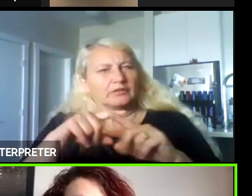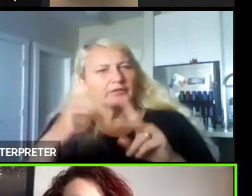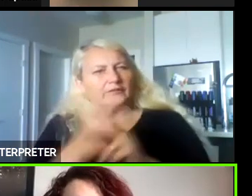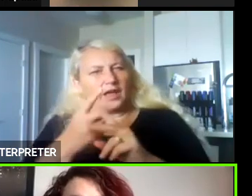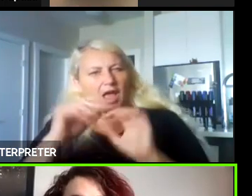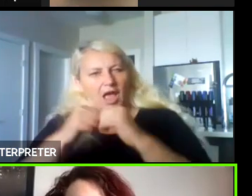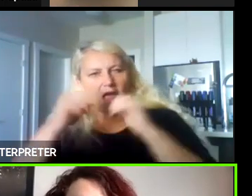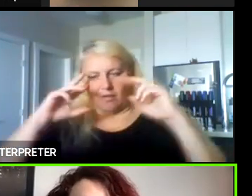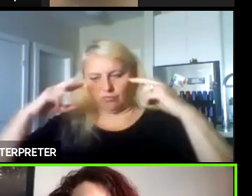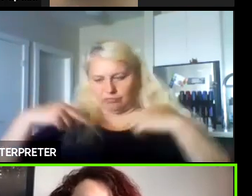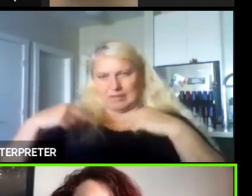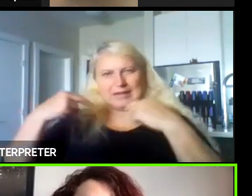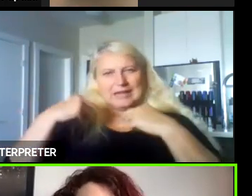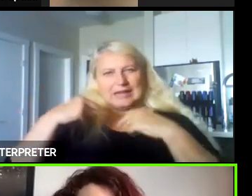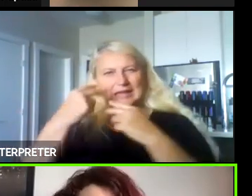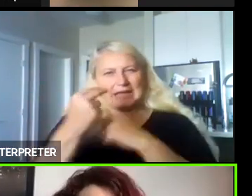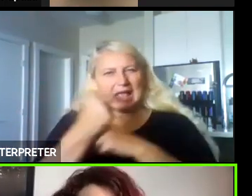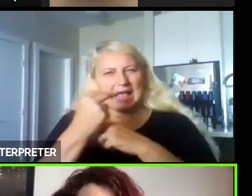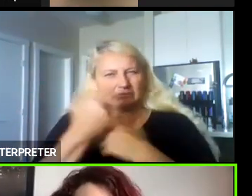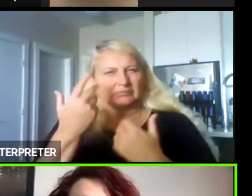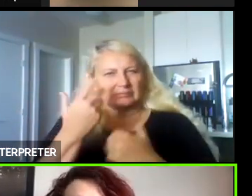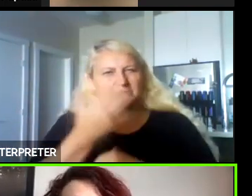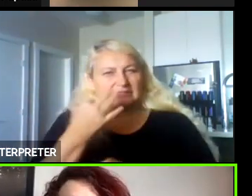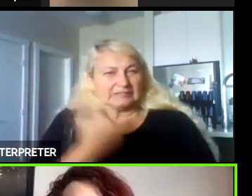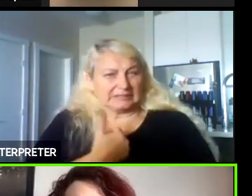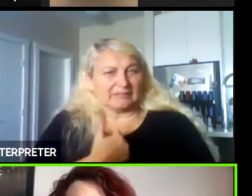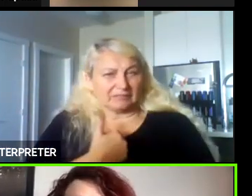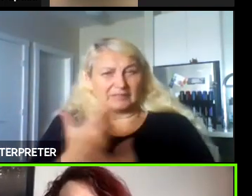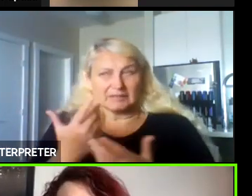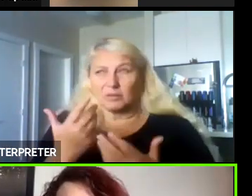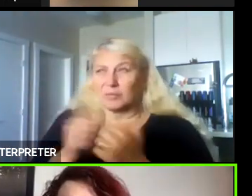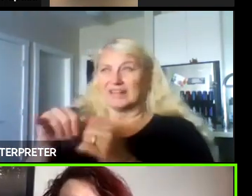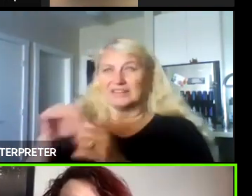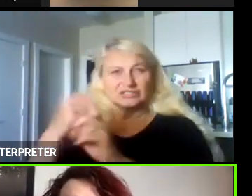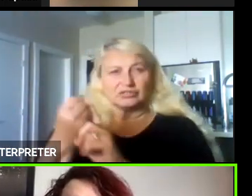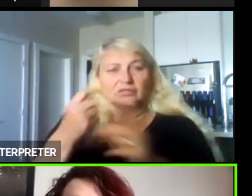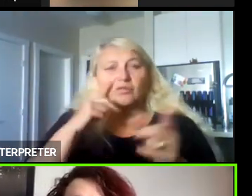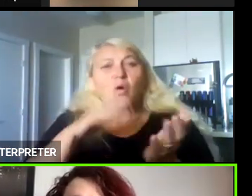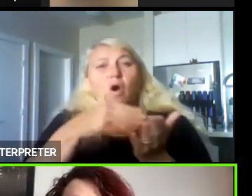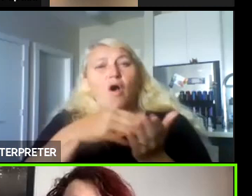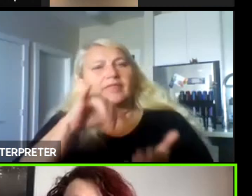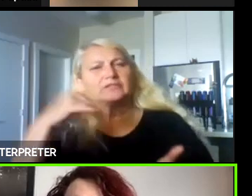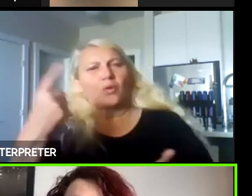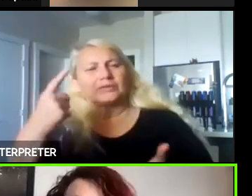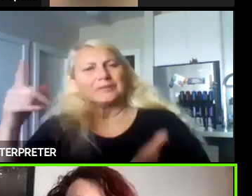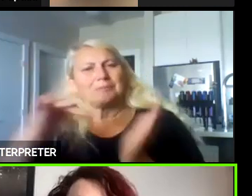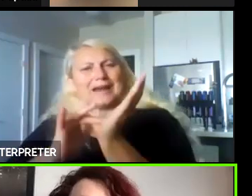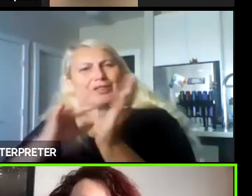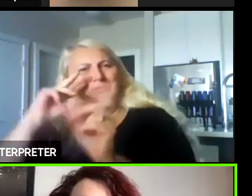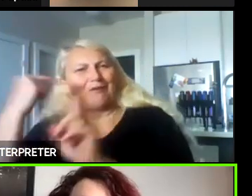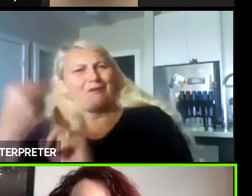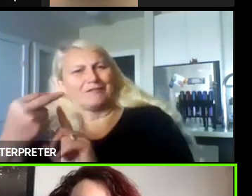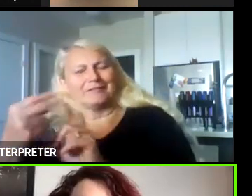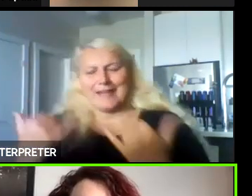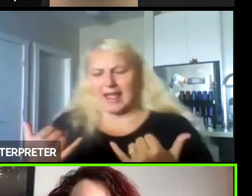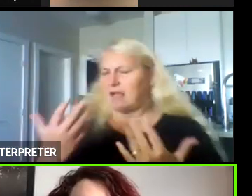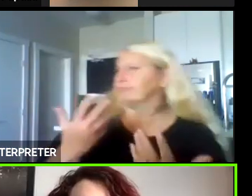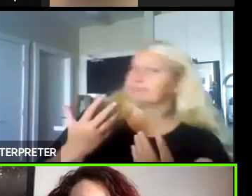how in the context we're in, but that are often pathologized. So those are things that are kind of